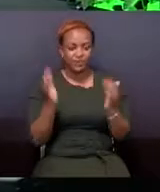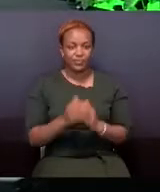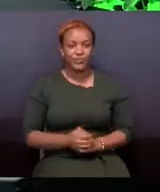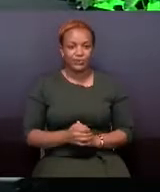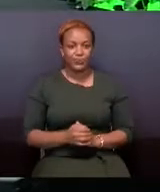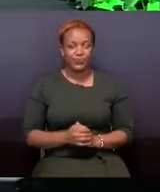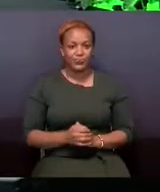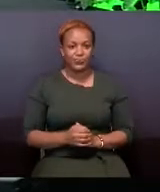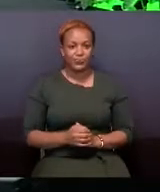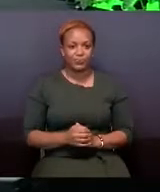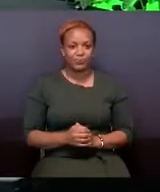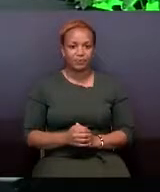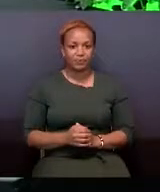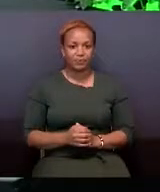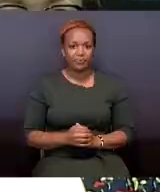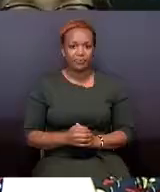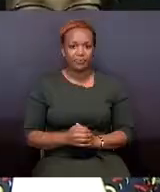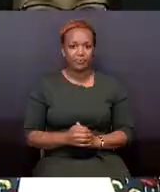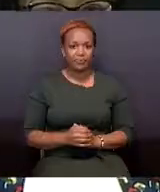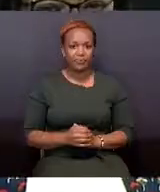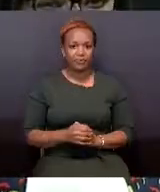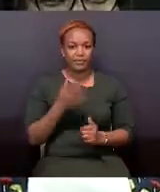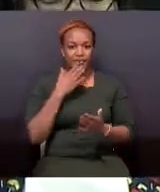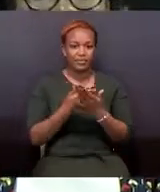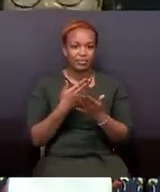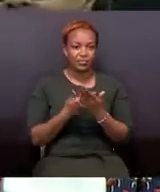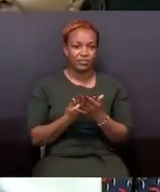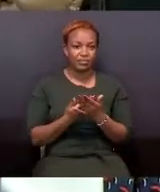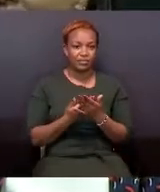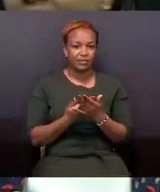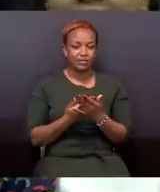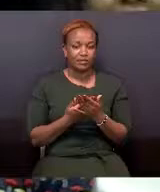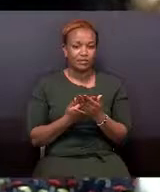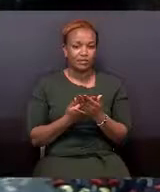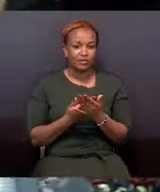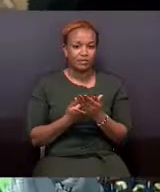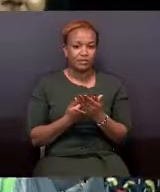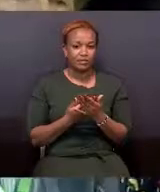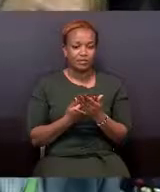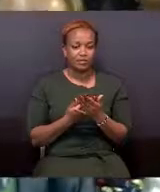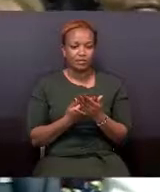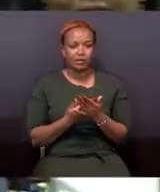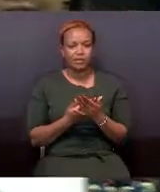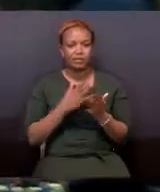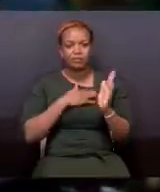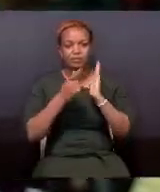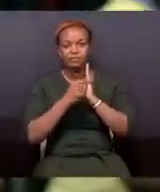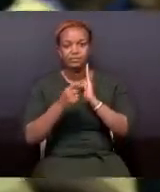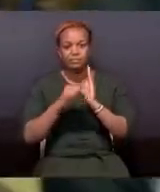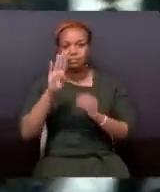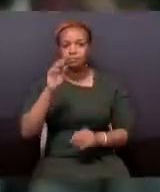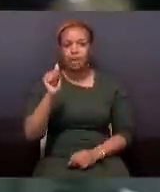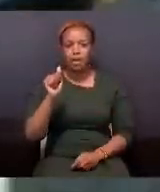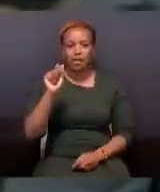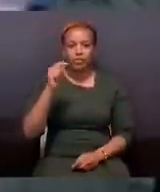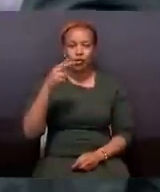If we could, thank you. Very much. Thank you, thank you. My name is Anthony Baffo, and I'm from